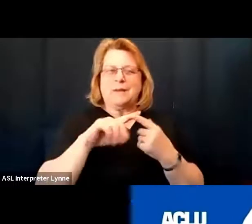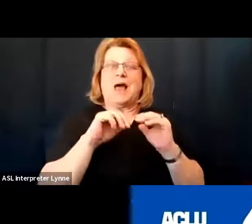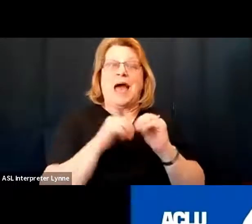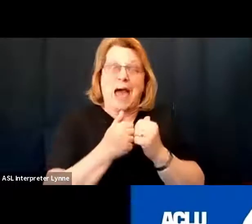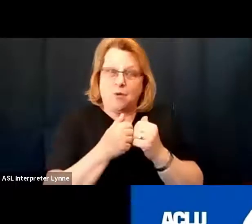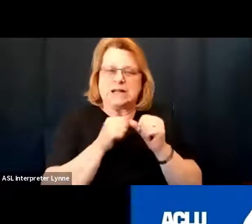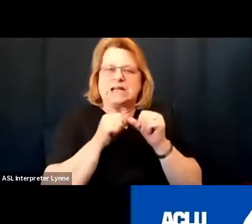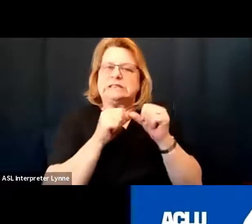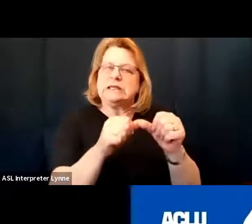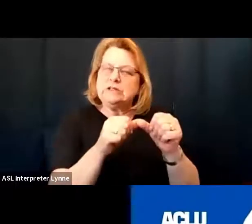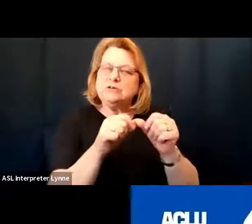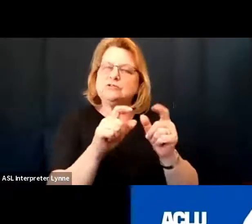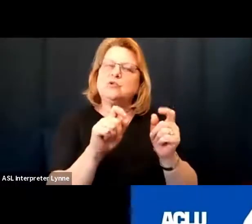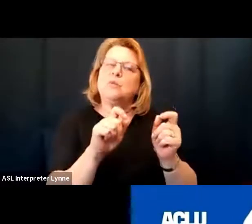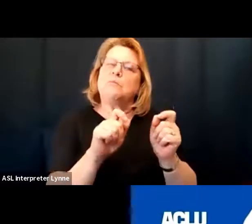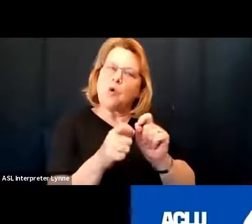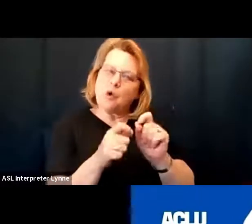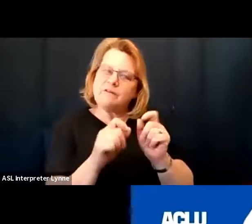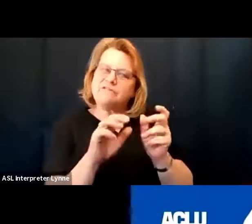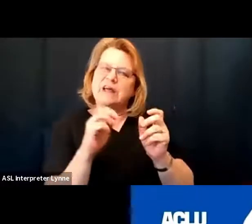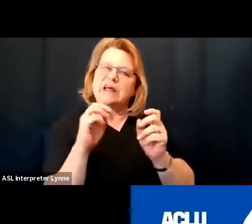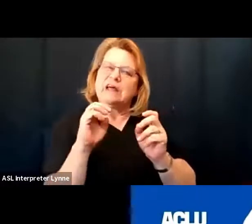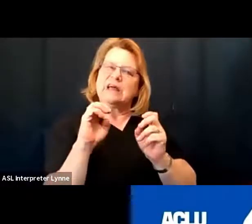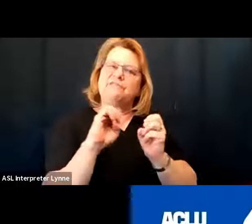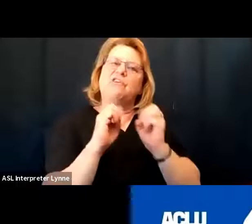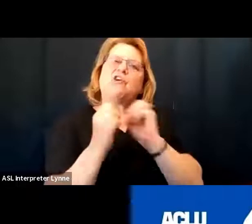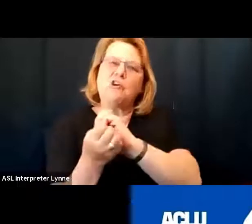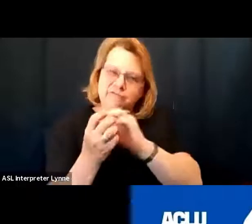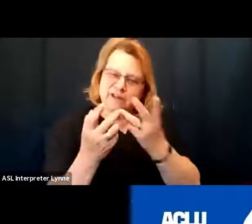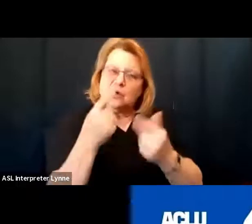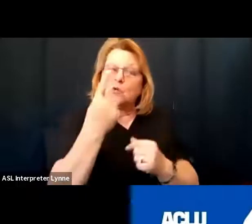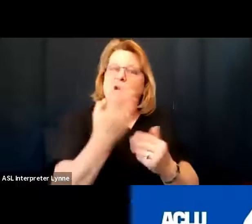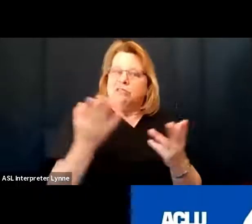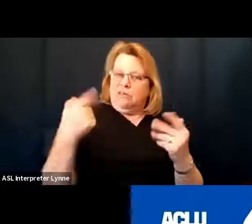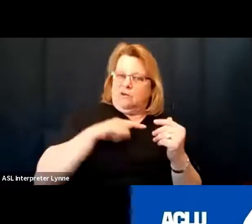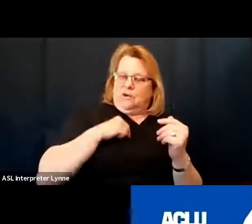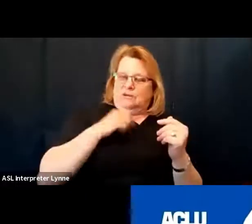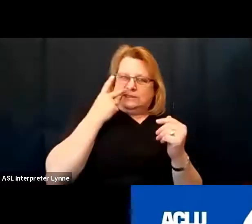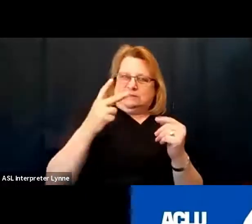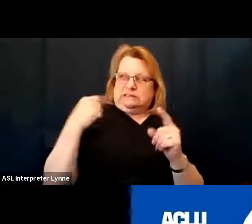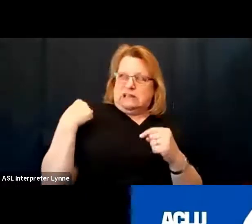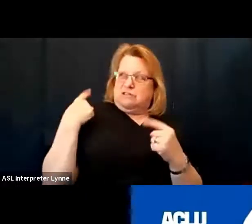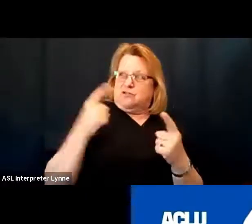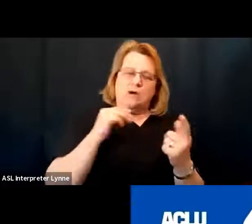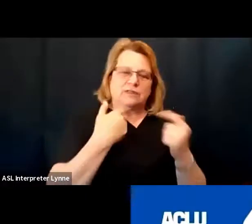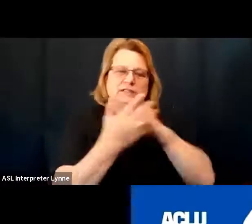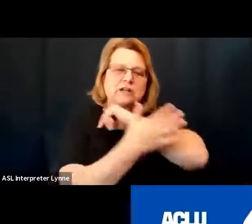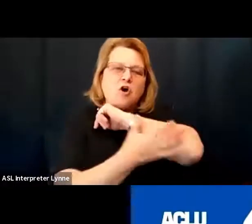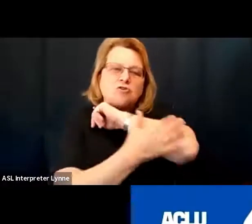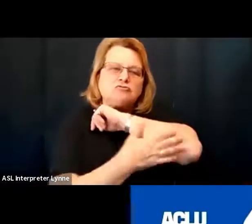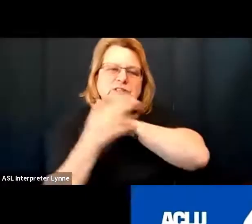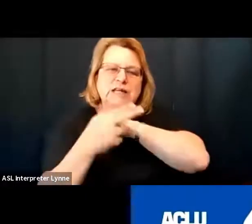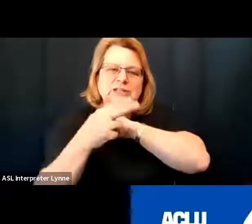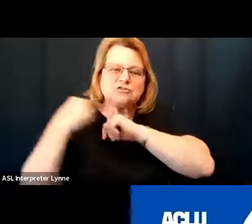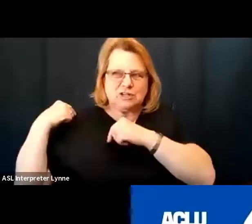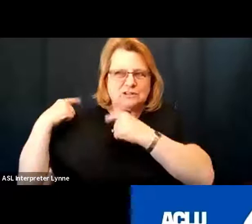morph and evolve. Because again, you know, I think one thing that we've seen, you know, throughout this country's history is that that